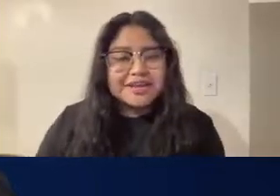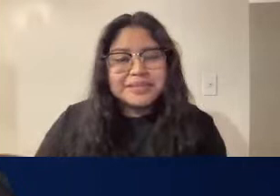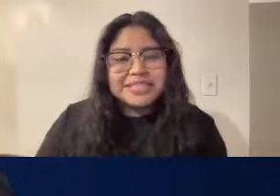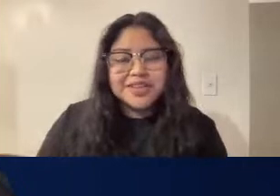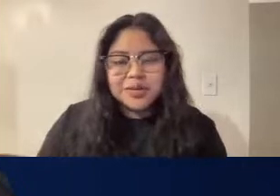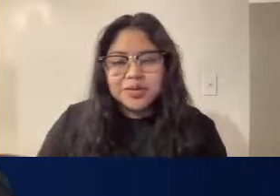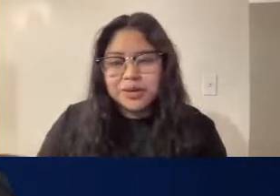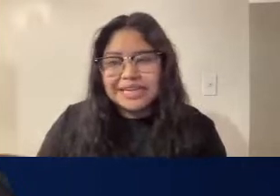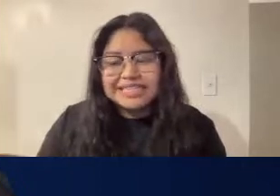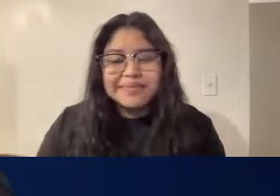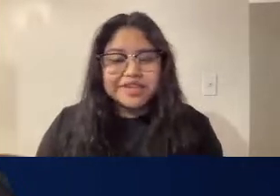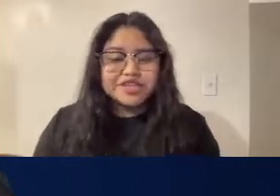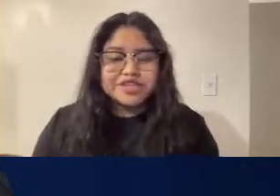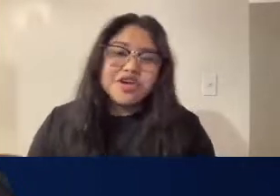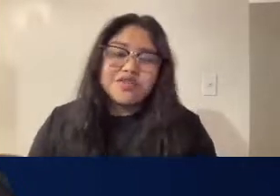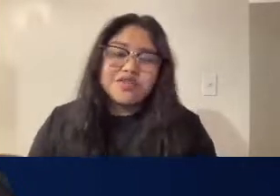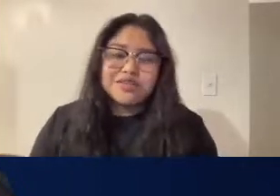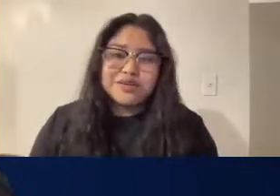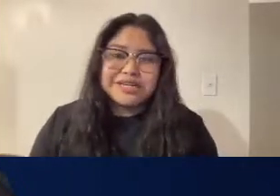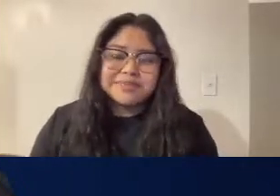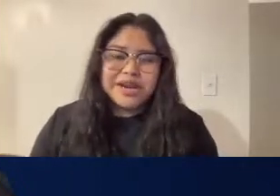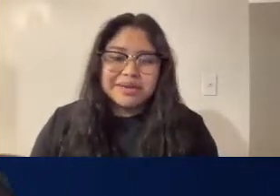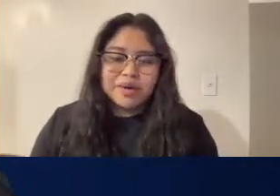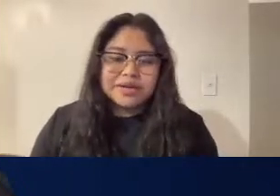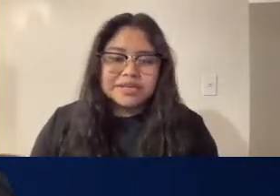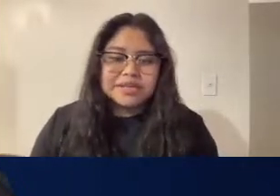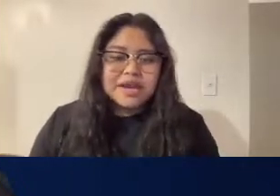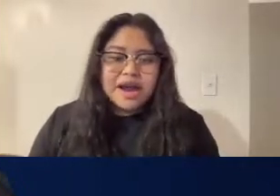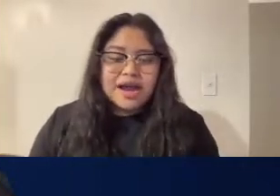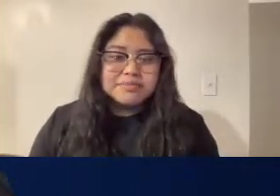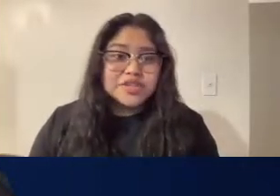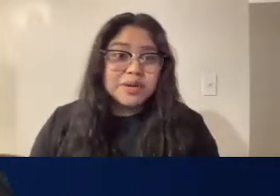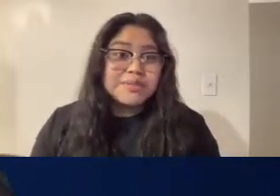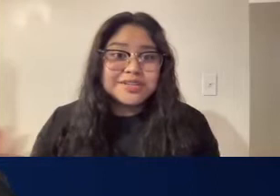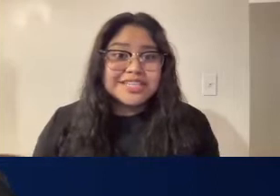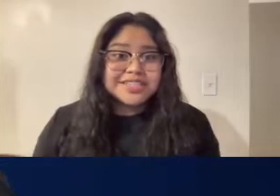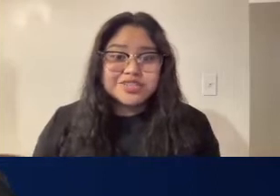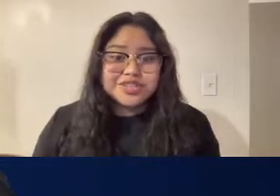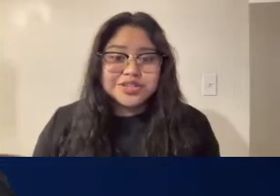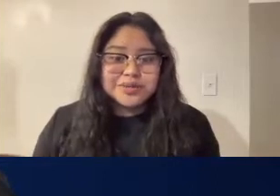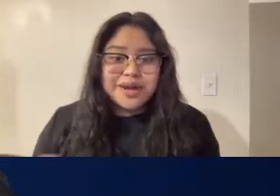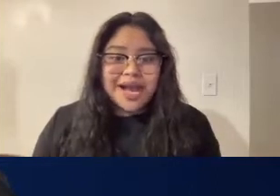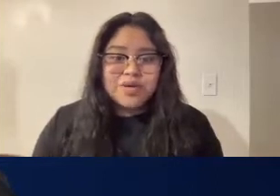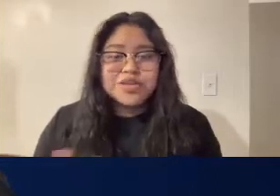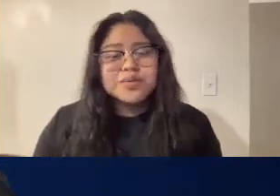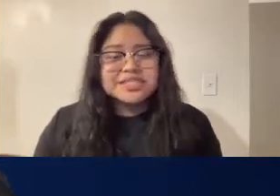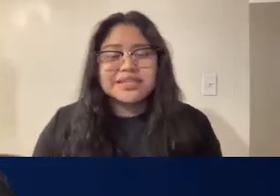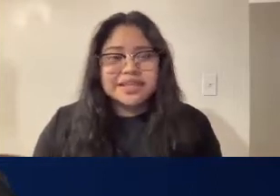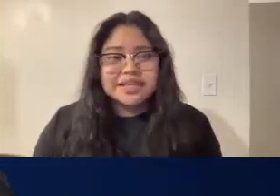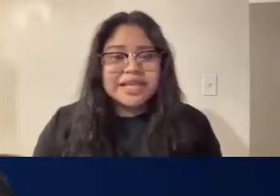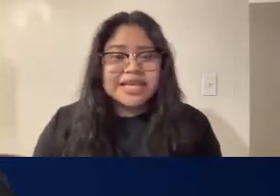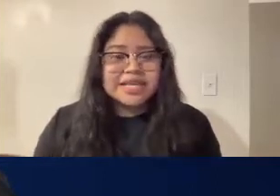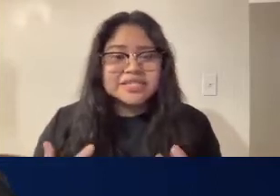and I am the Southern Organizing Manager for the California Democratic Party. So I'm here today to talk to you how you